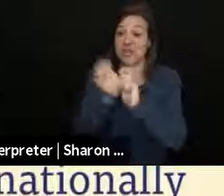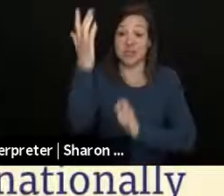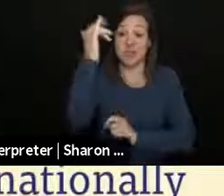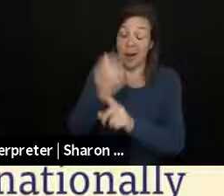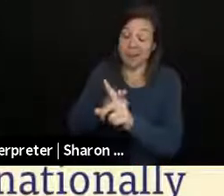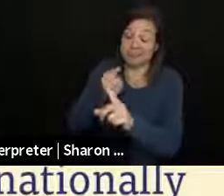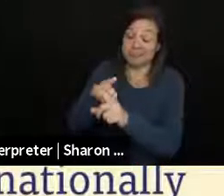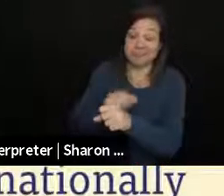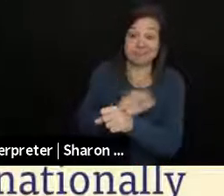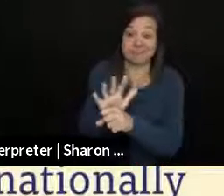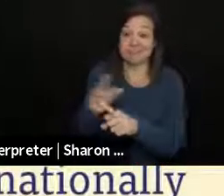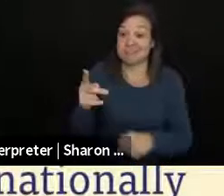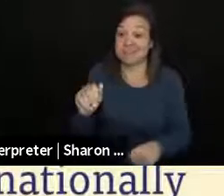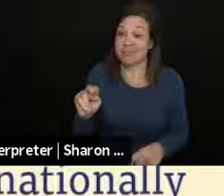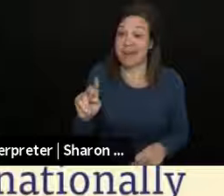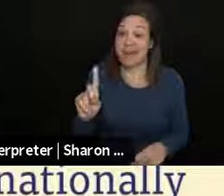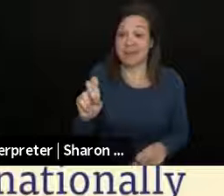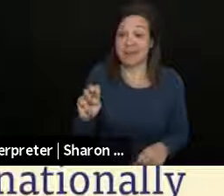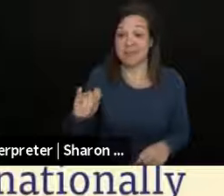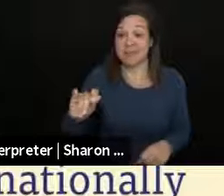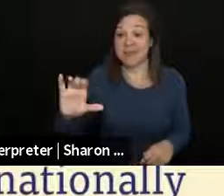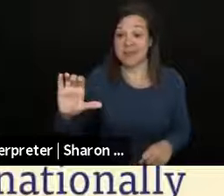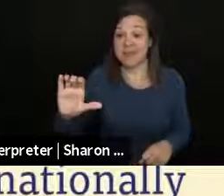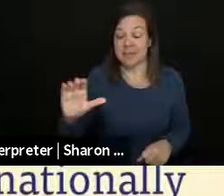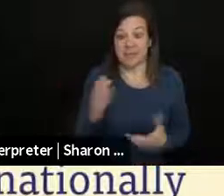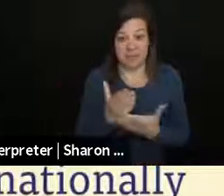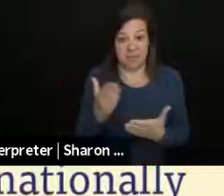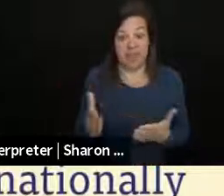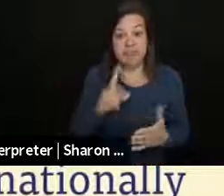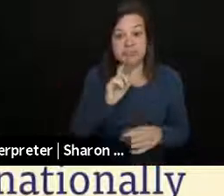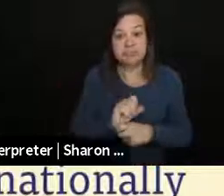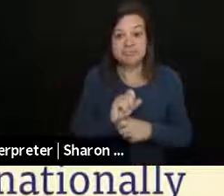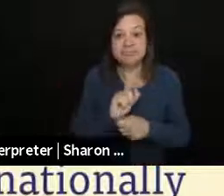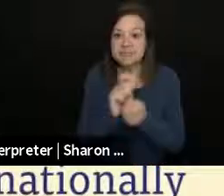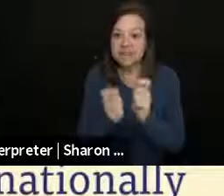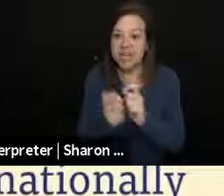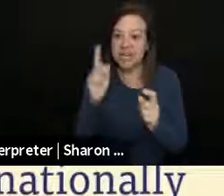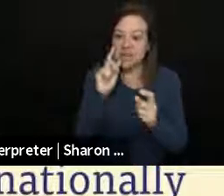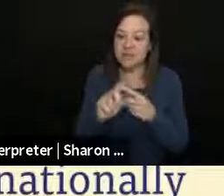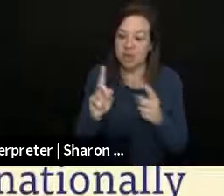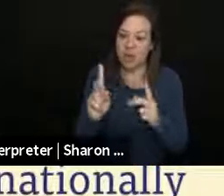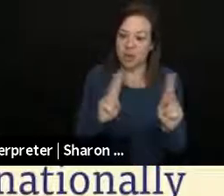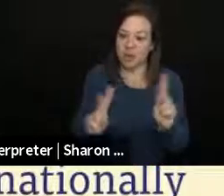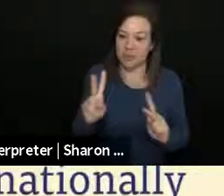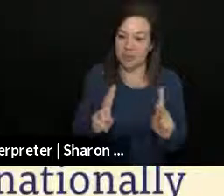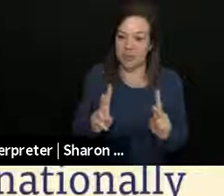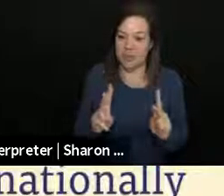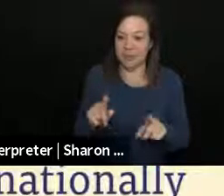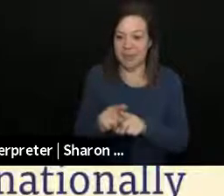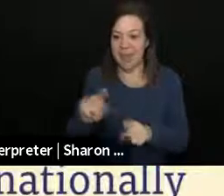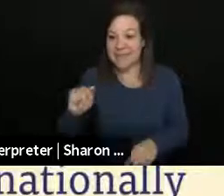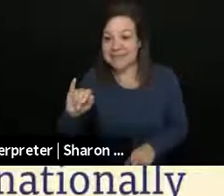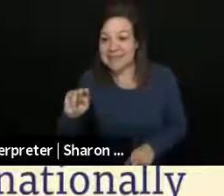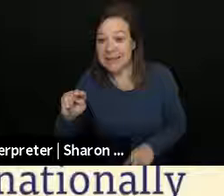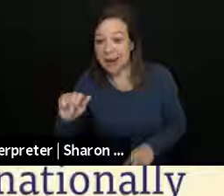and things dramatically changed for avid consumers like Tina and